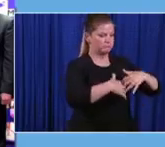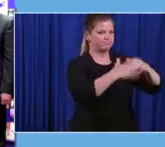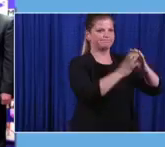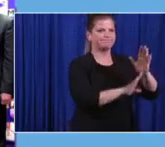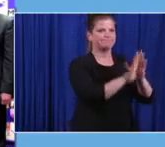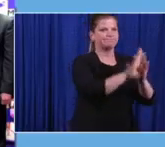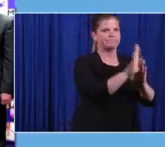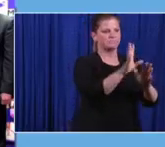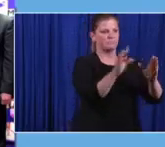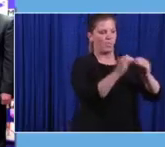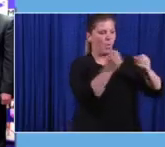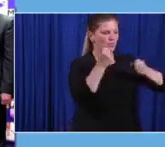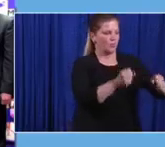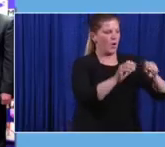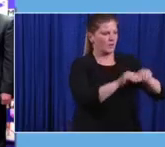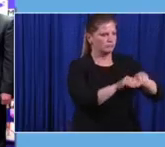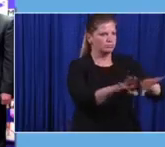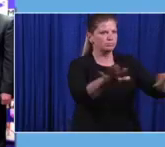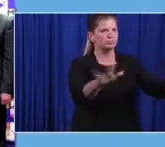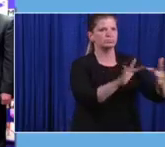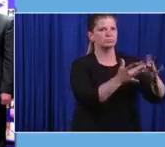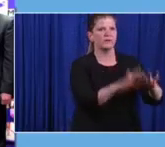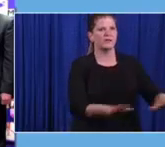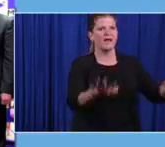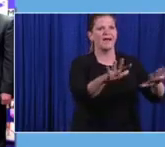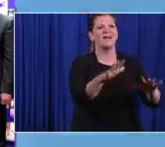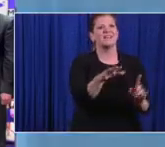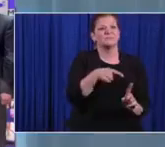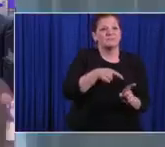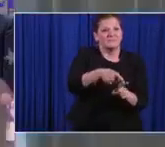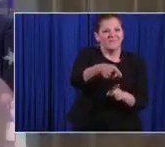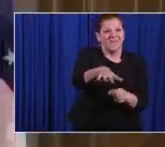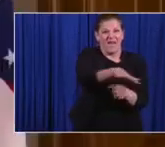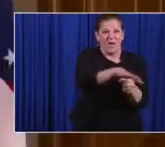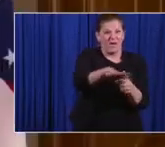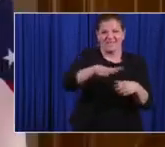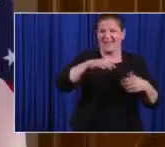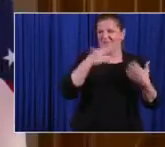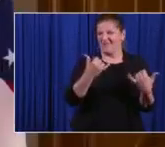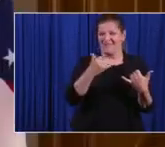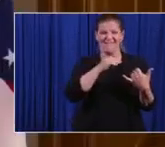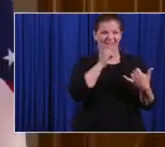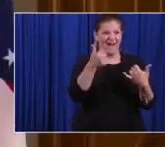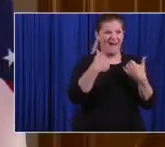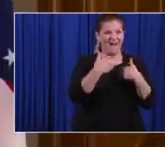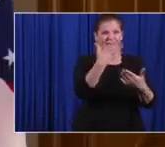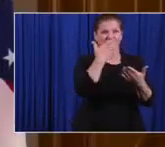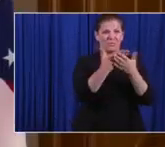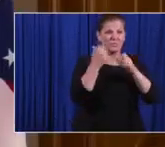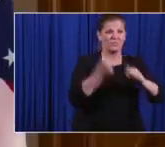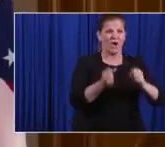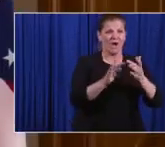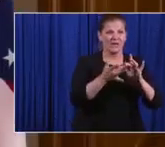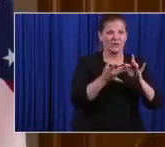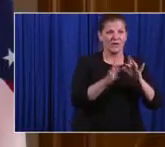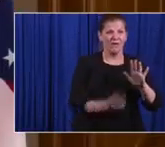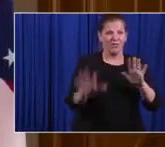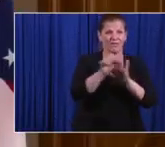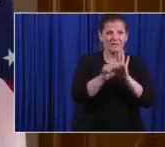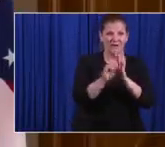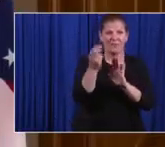underserved areas of the state and unserved areas of the state. So we're very excited about this, and this was really a